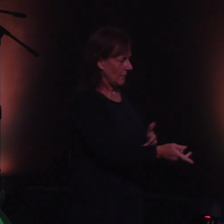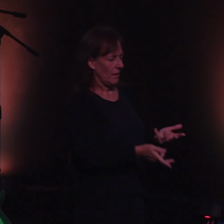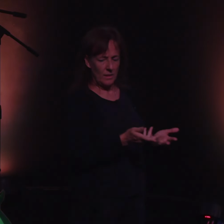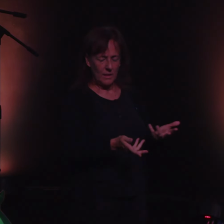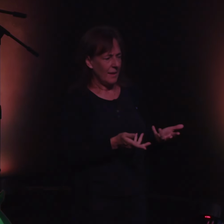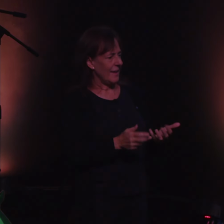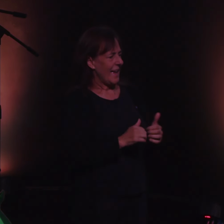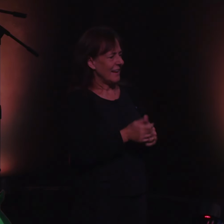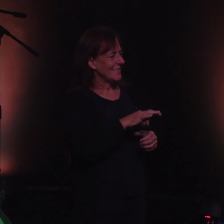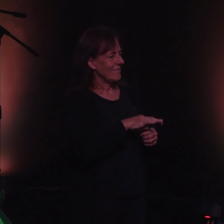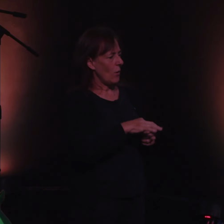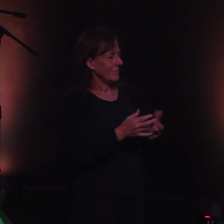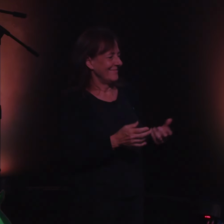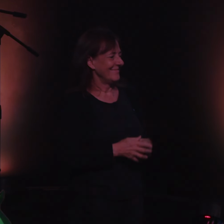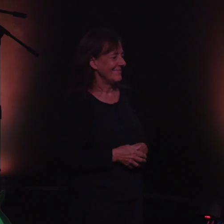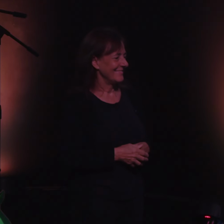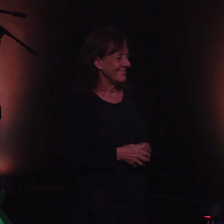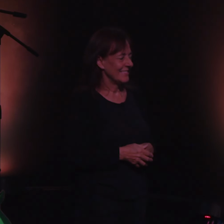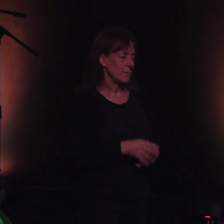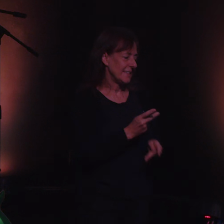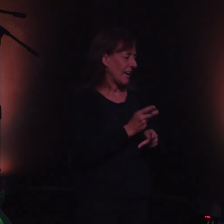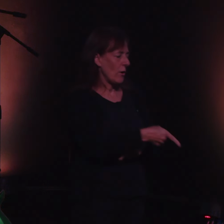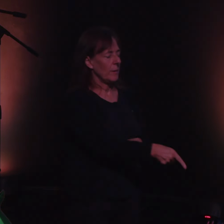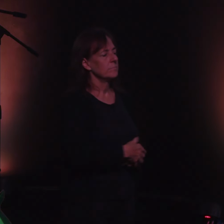How does he vote? I kind of need to know. Take care of him.